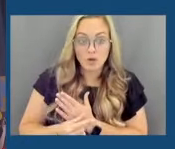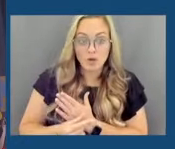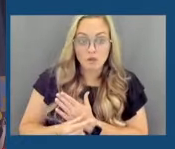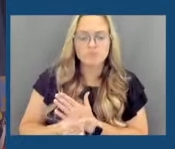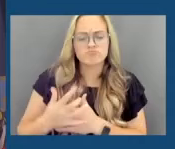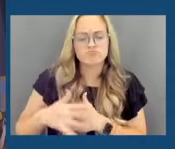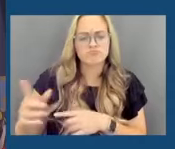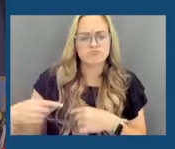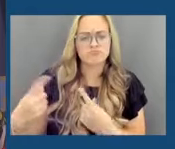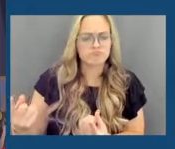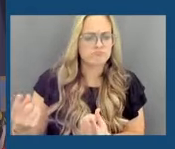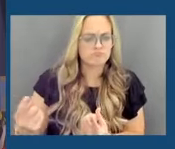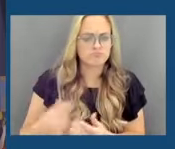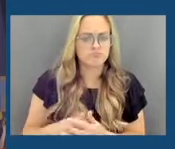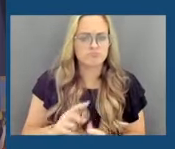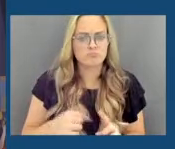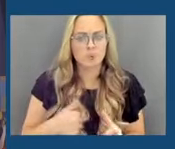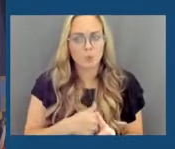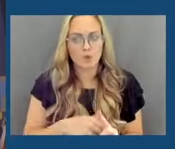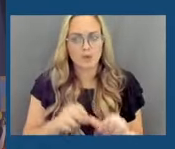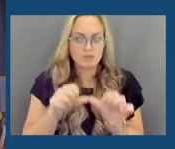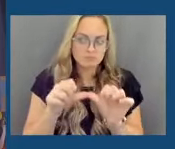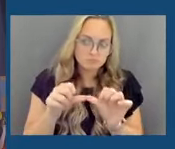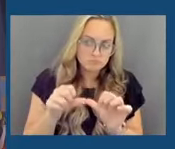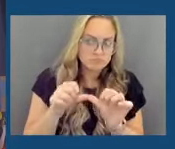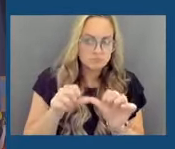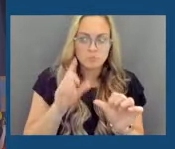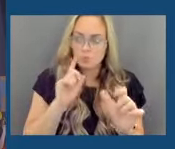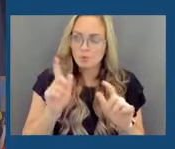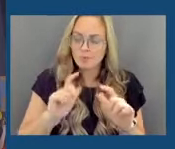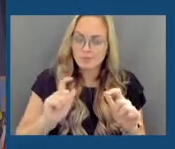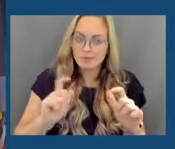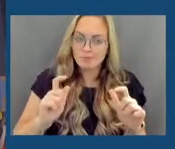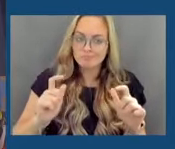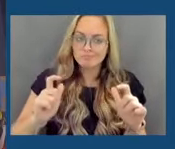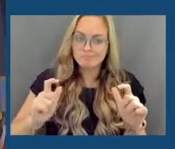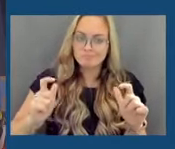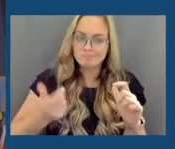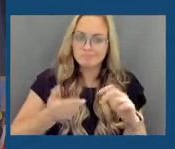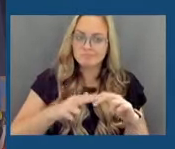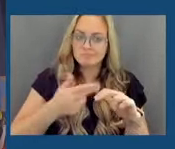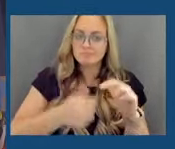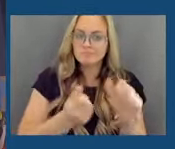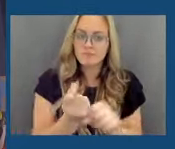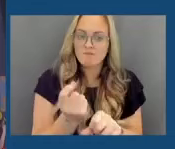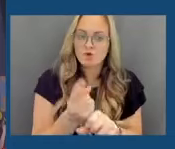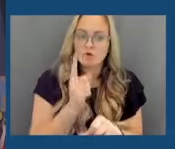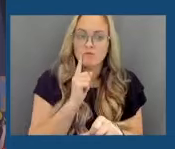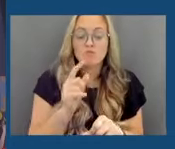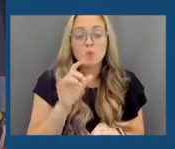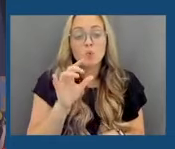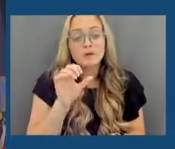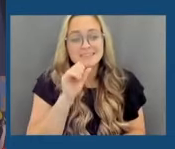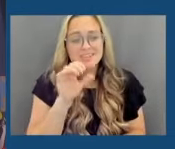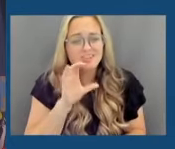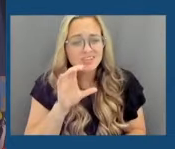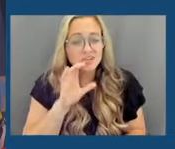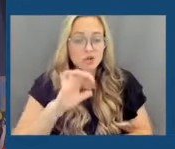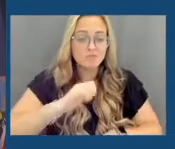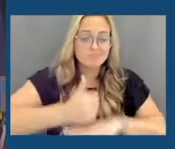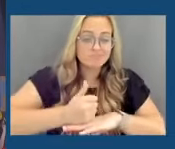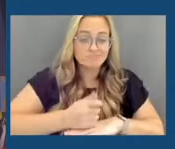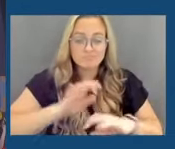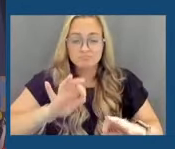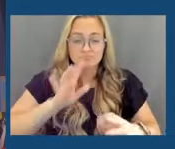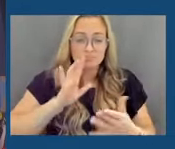time, no doubt about it, but we keep ensuring that it gets bigger and bigger every year. And also, for seniors on a fixed income,